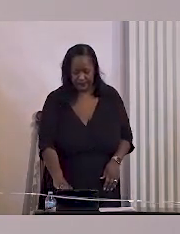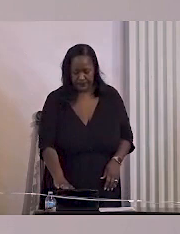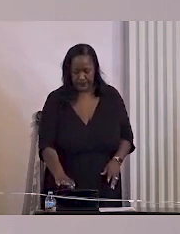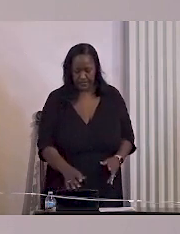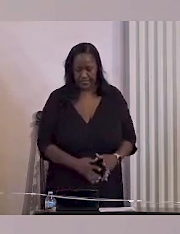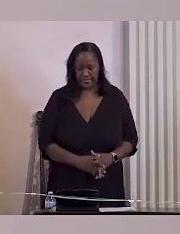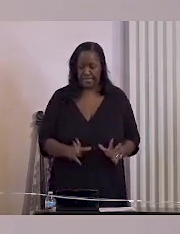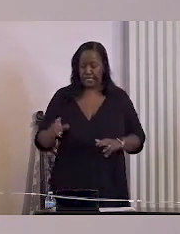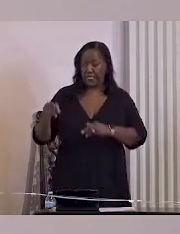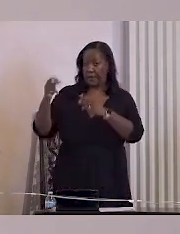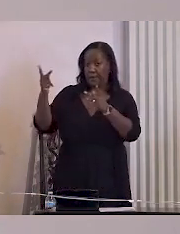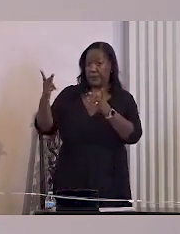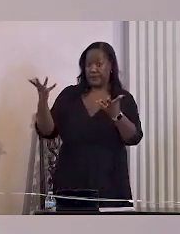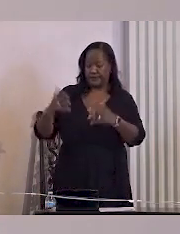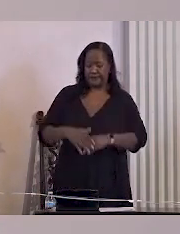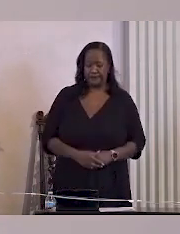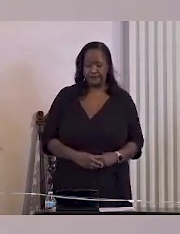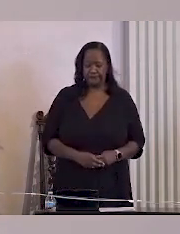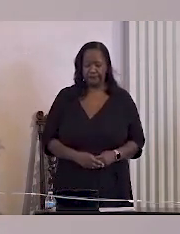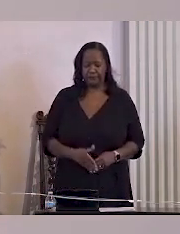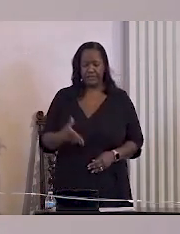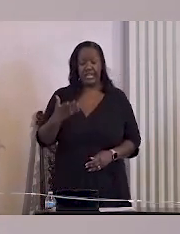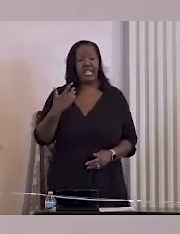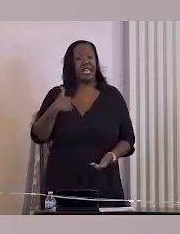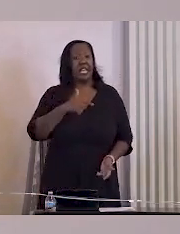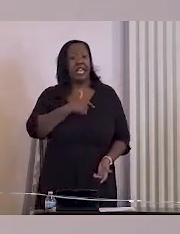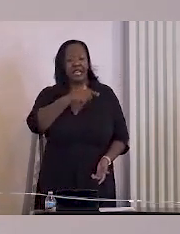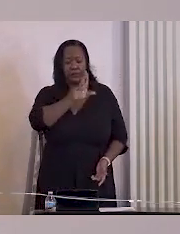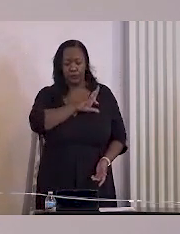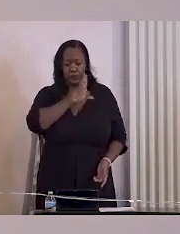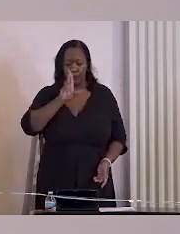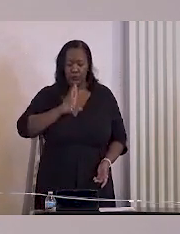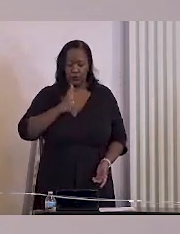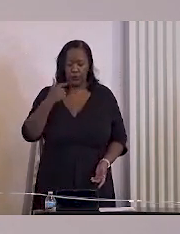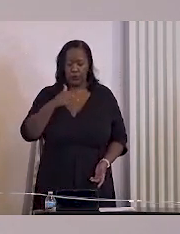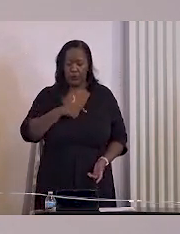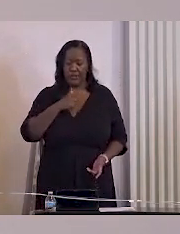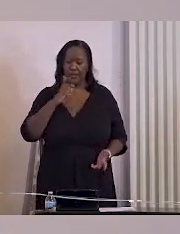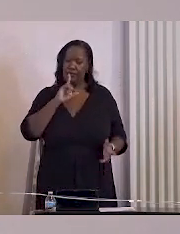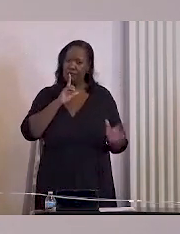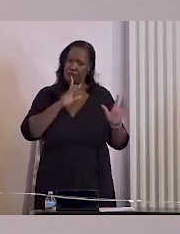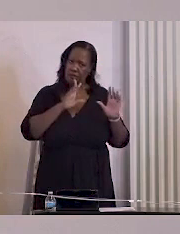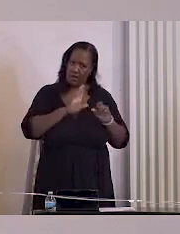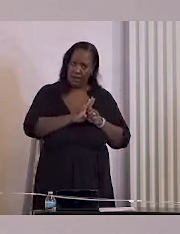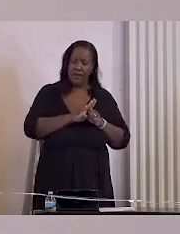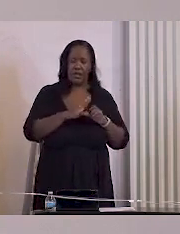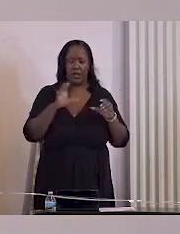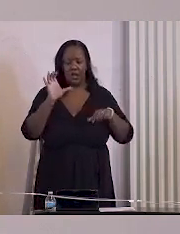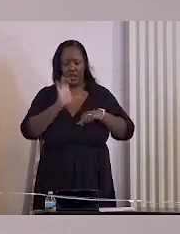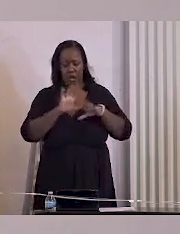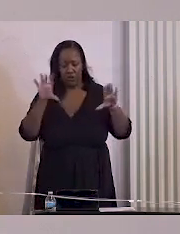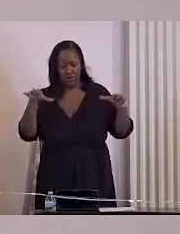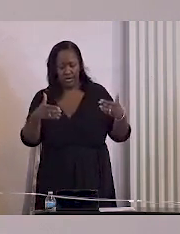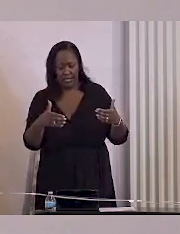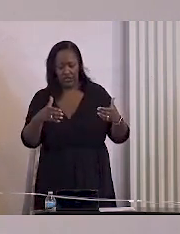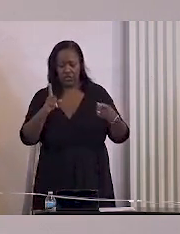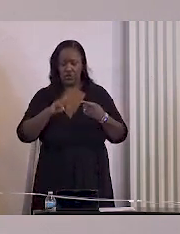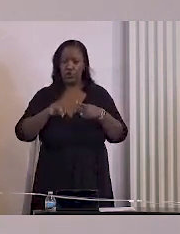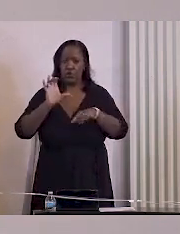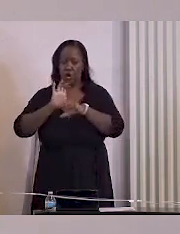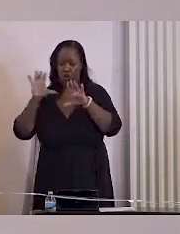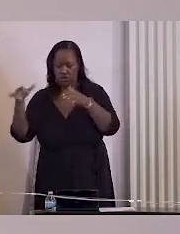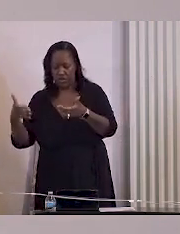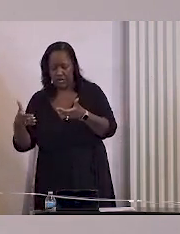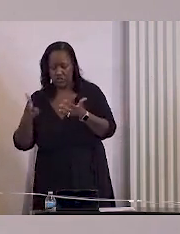This is the proposal. As Unitarian Universalists, we covenant congregation to congregation